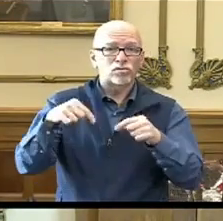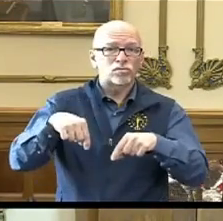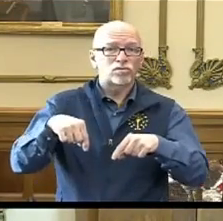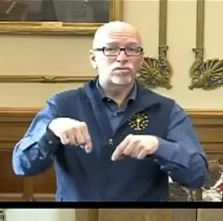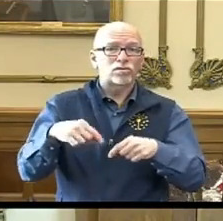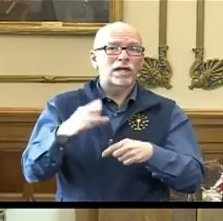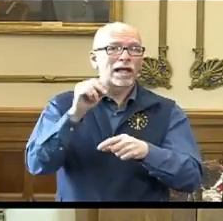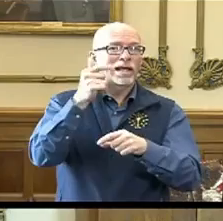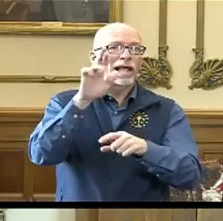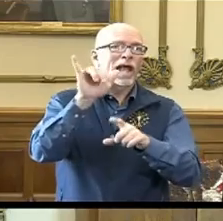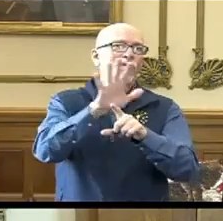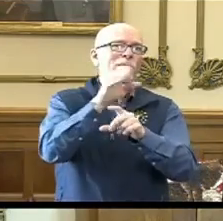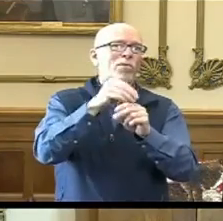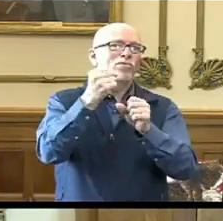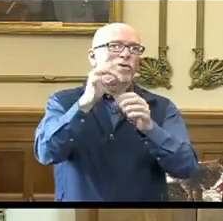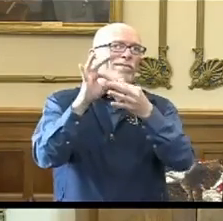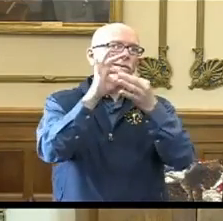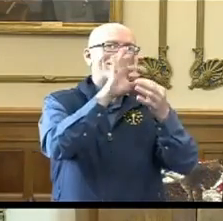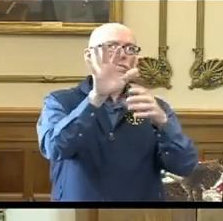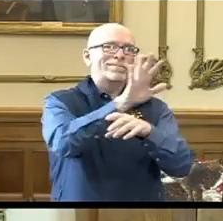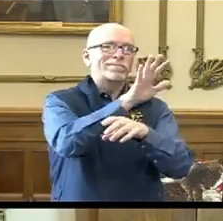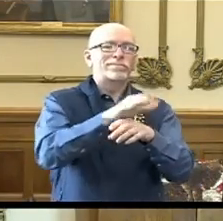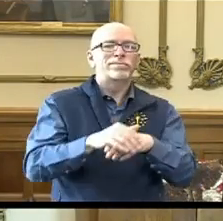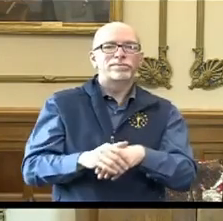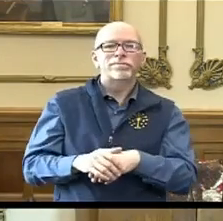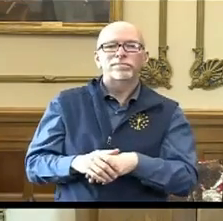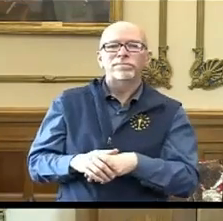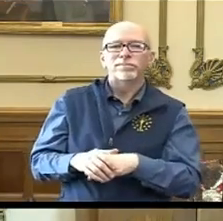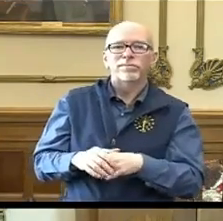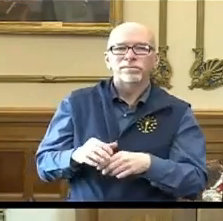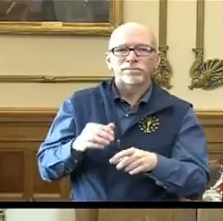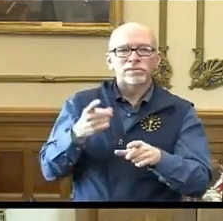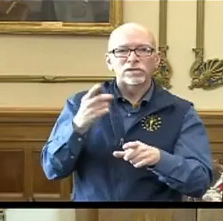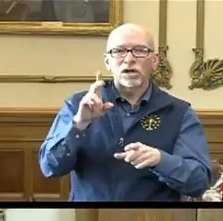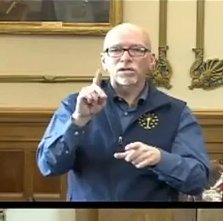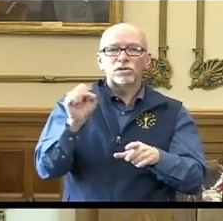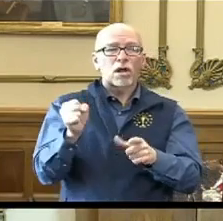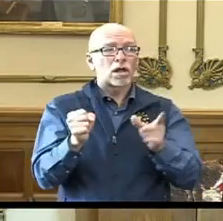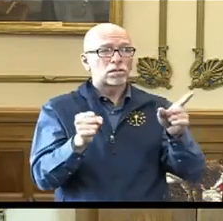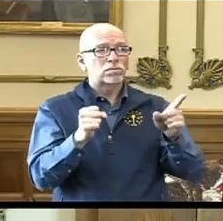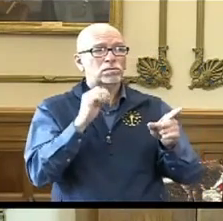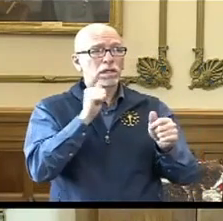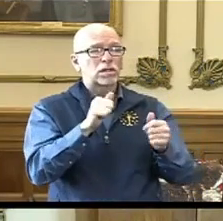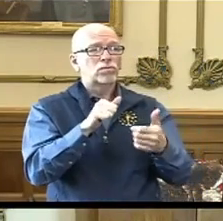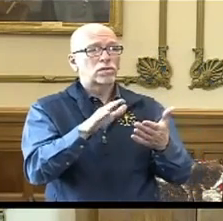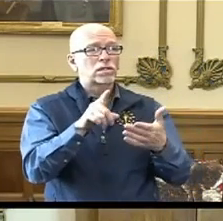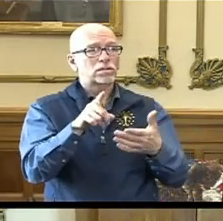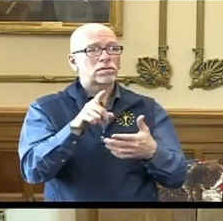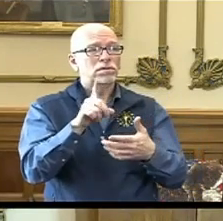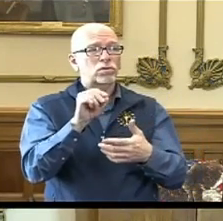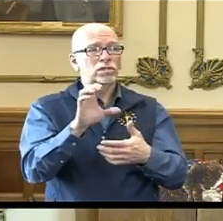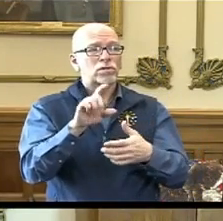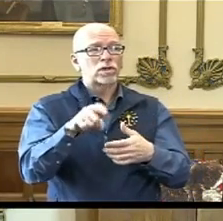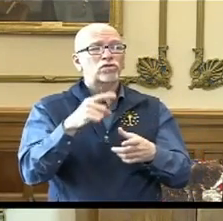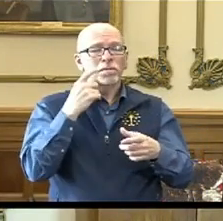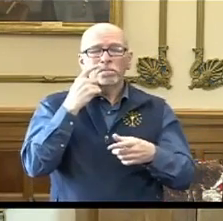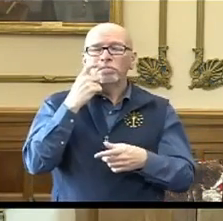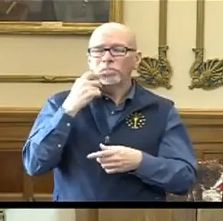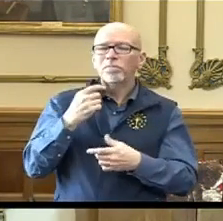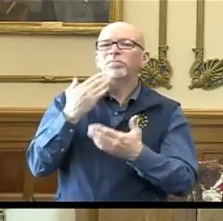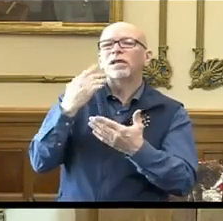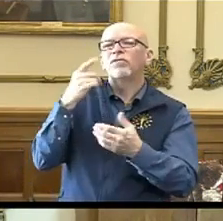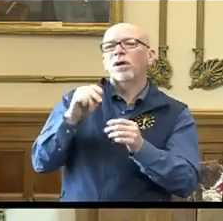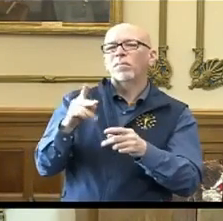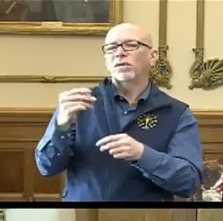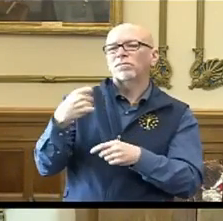of Northwest Indiana? So I think Dr. Doss is at the podium, so we'll let her address the DOC question. Thank you for the